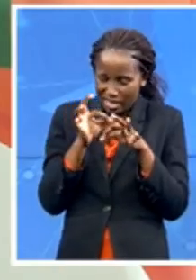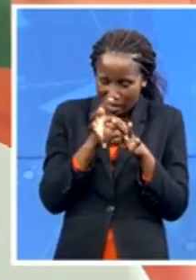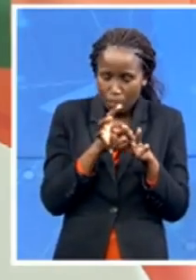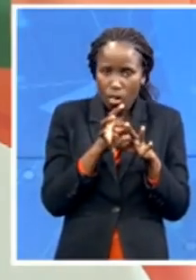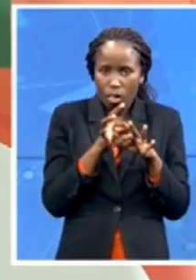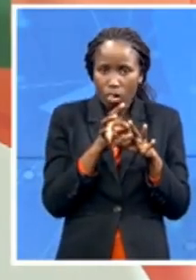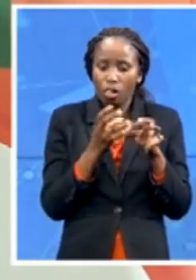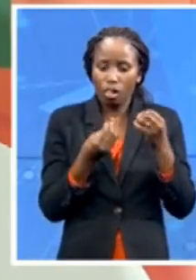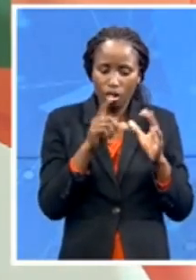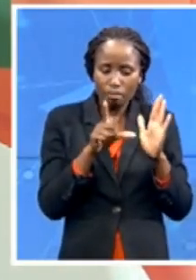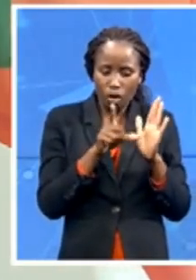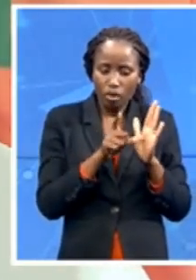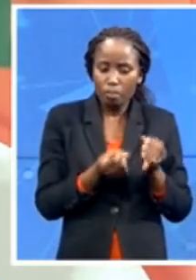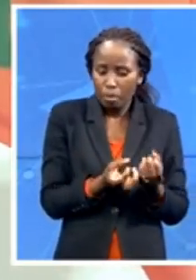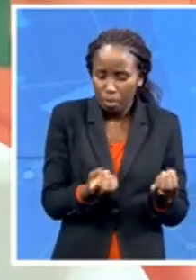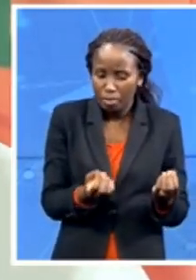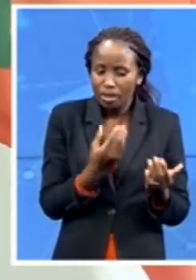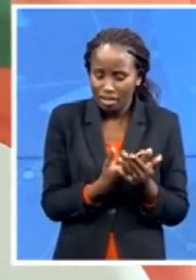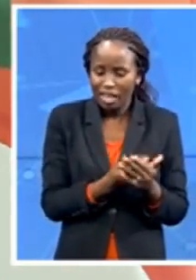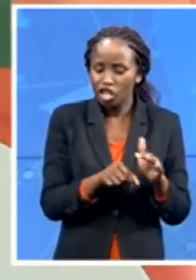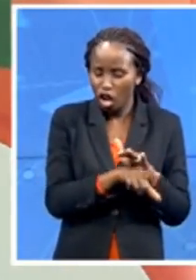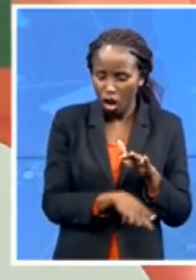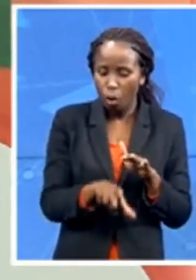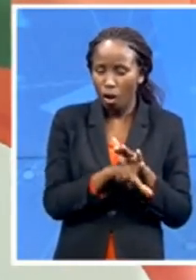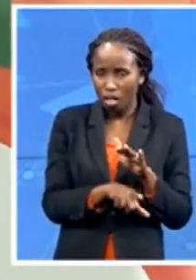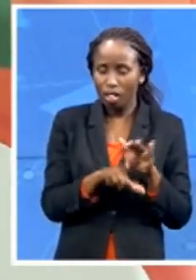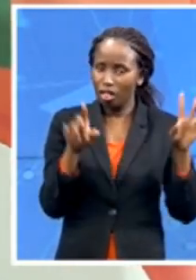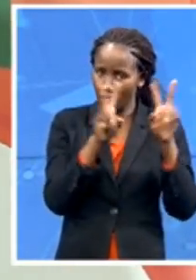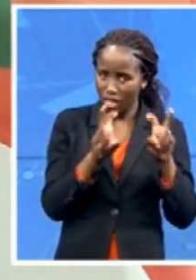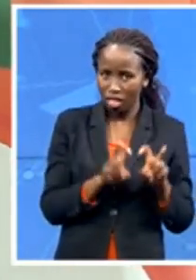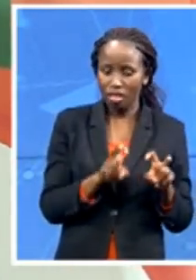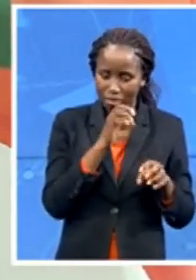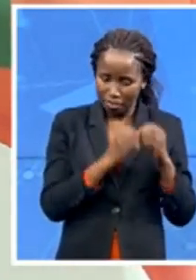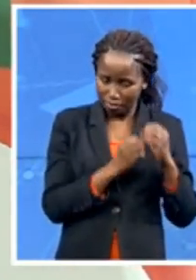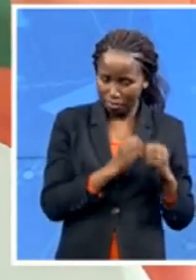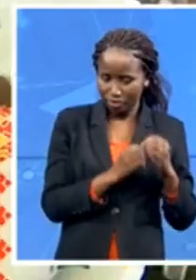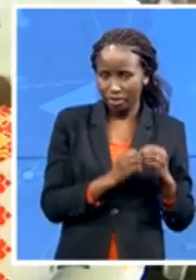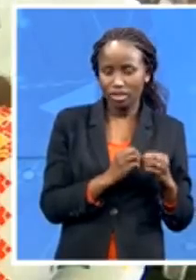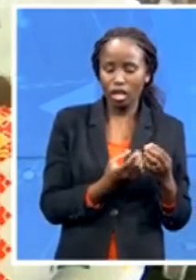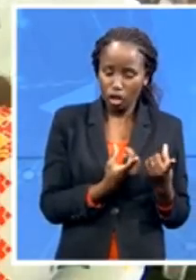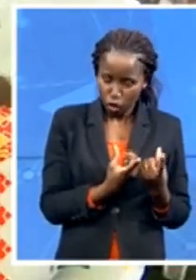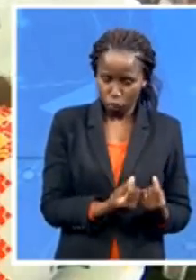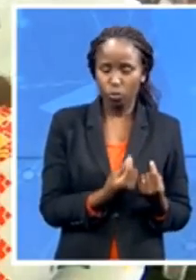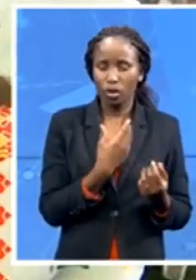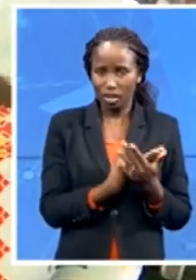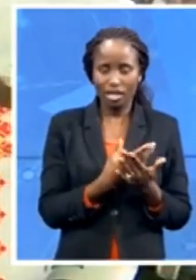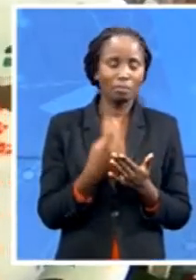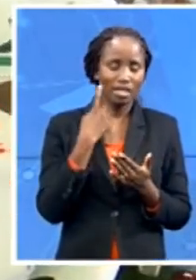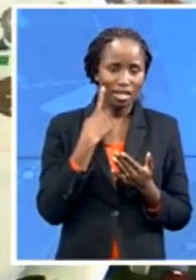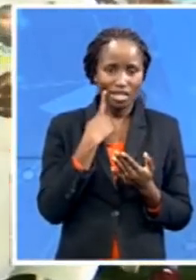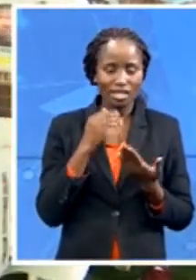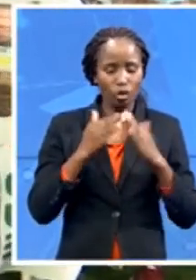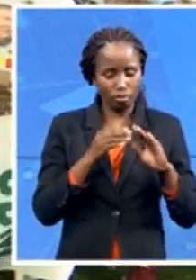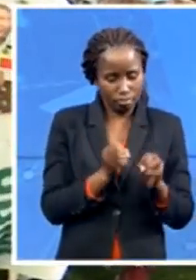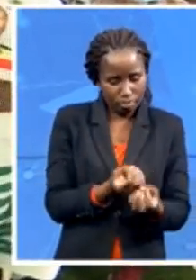local energy sourcing and generation to fast-track electricity provision. Housing